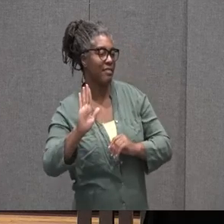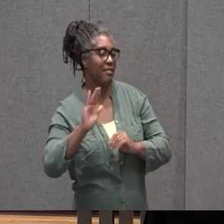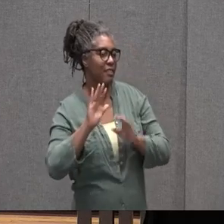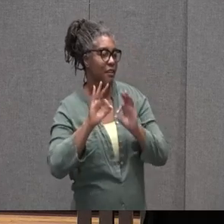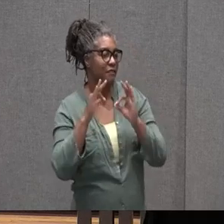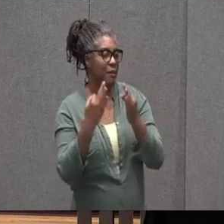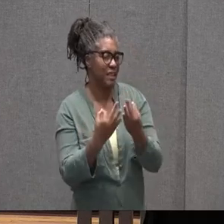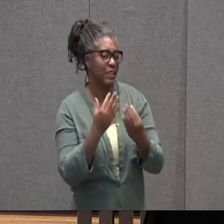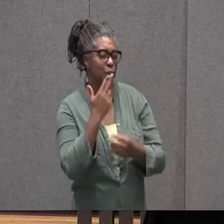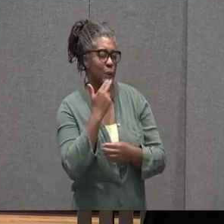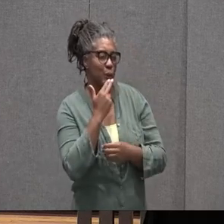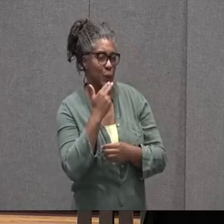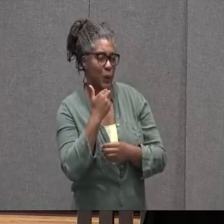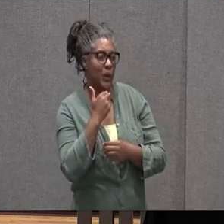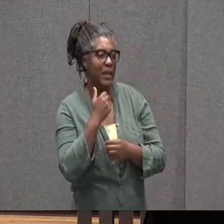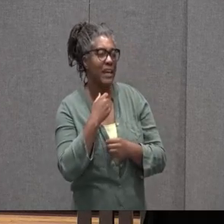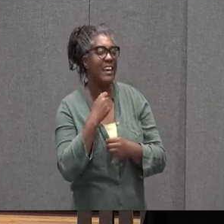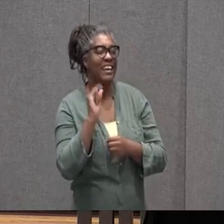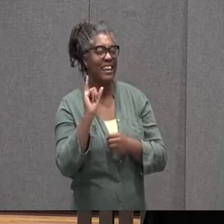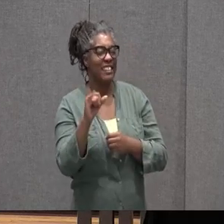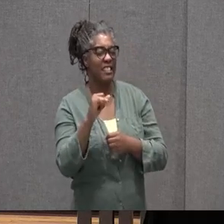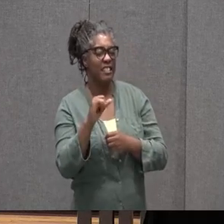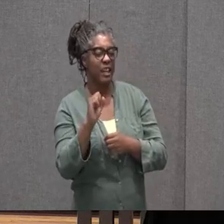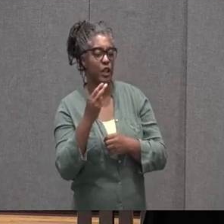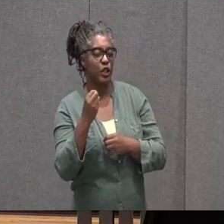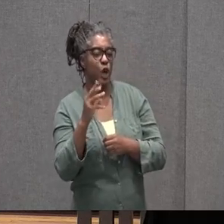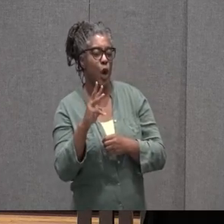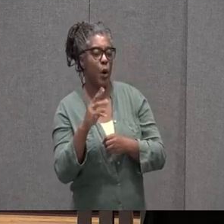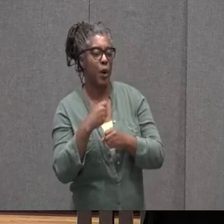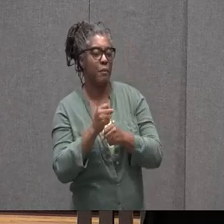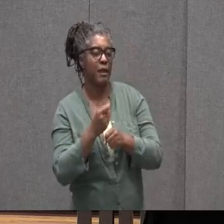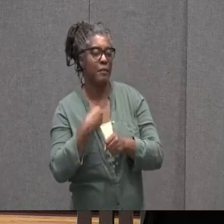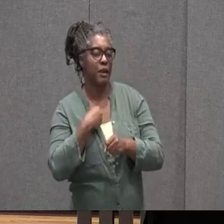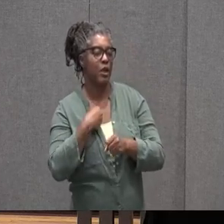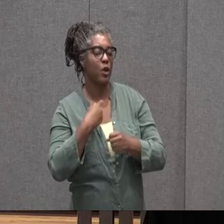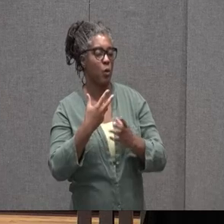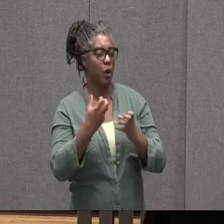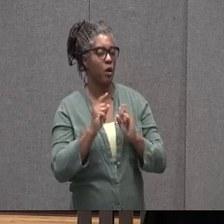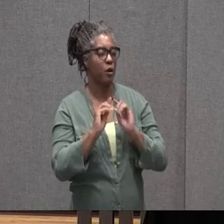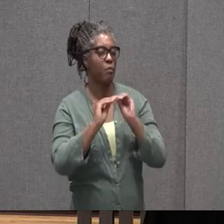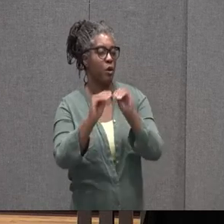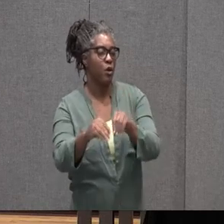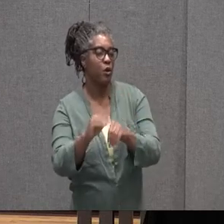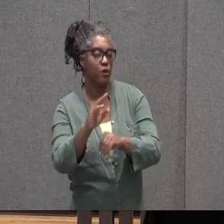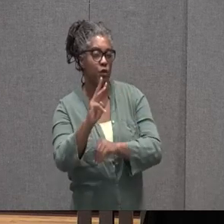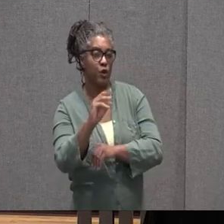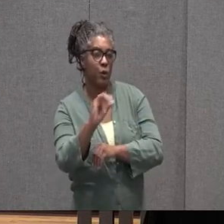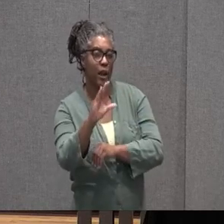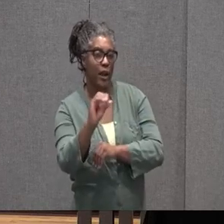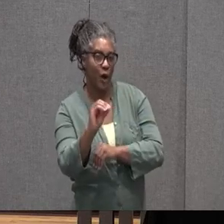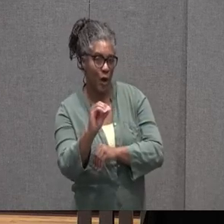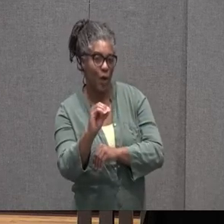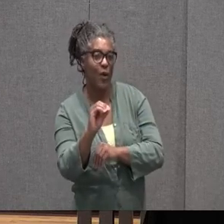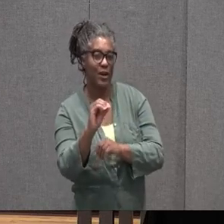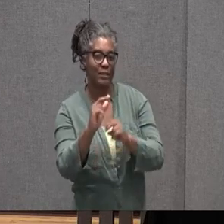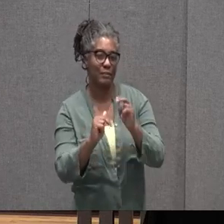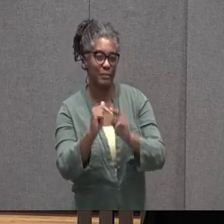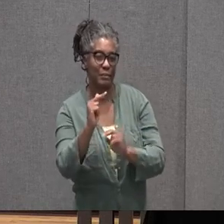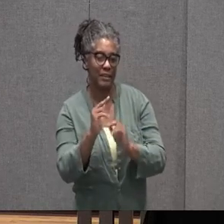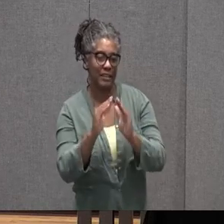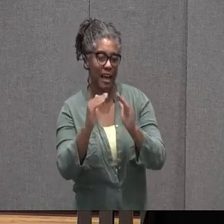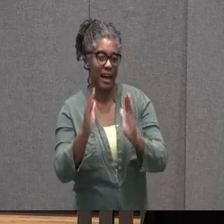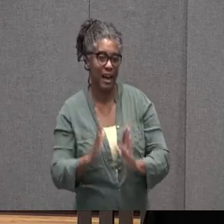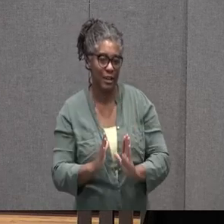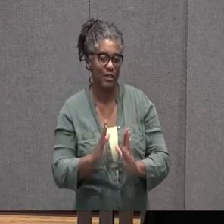Made me want to move to Waco and start fixing houses and planting a garden. Yeah, and going to war with animals. Oh, okay, Mr.